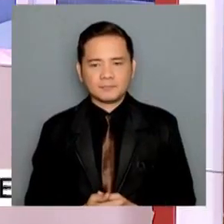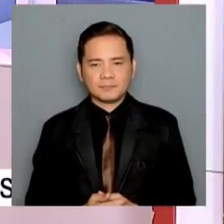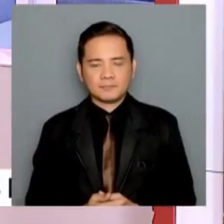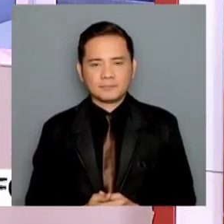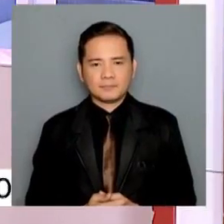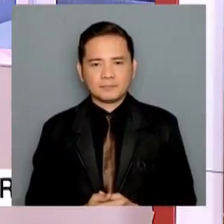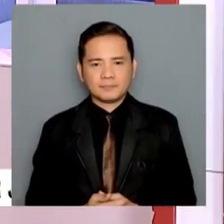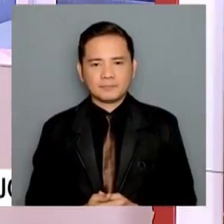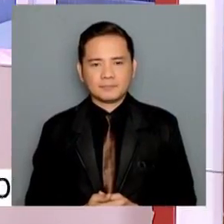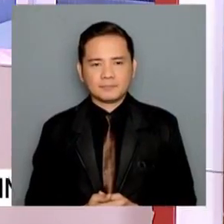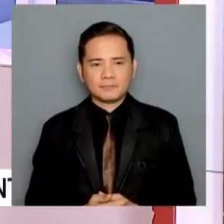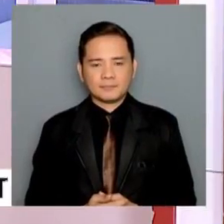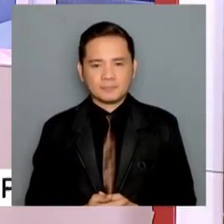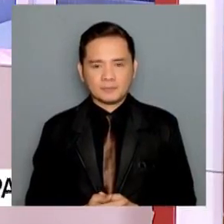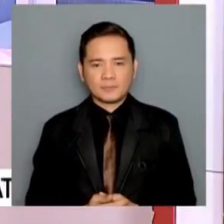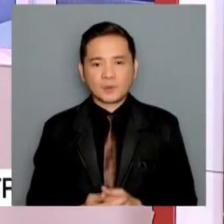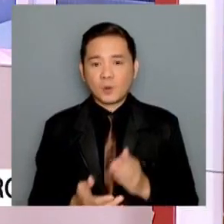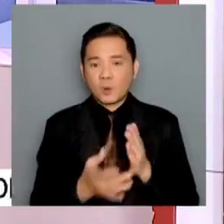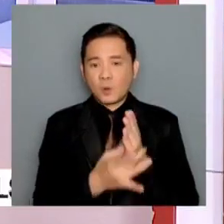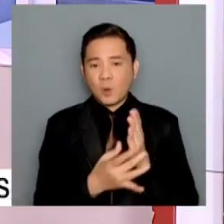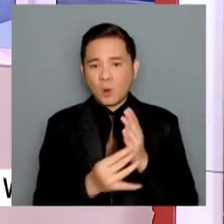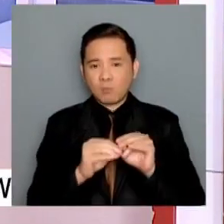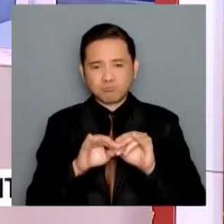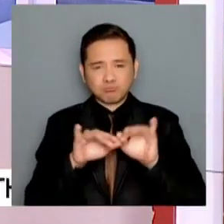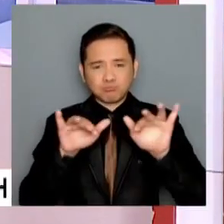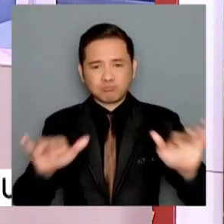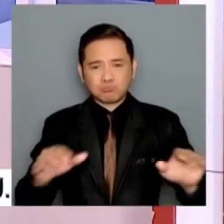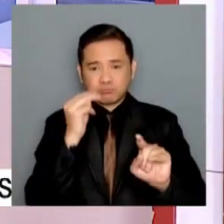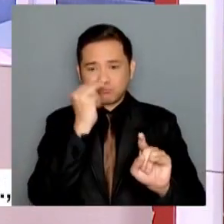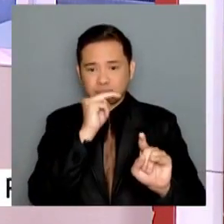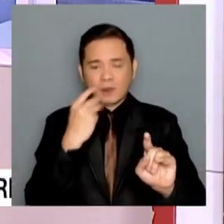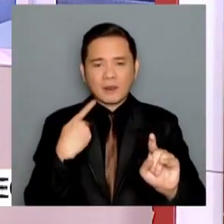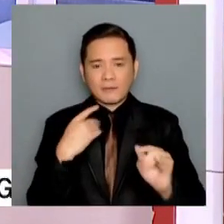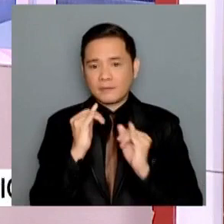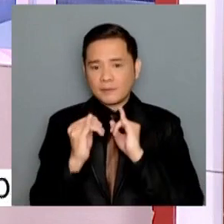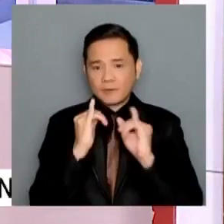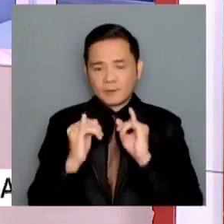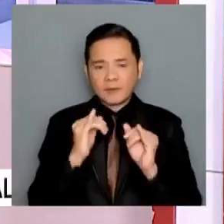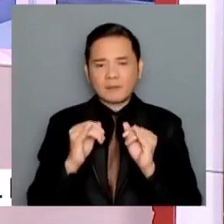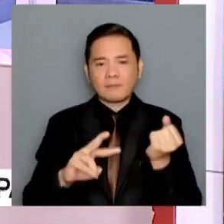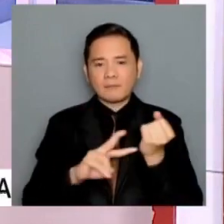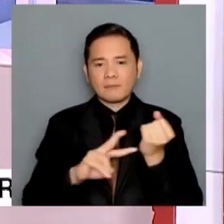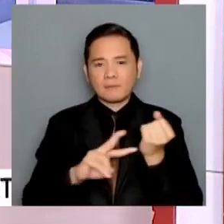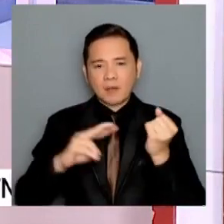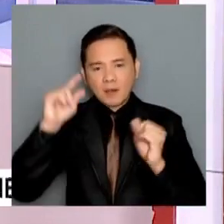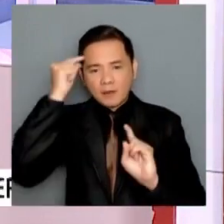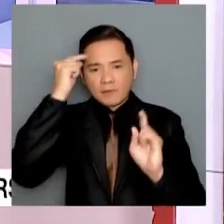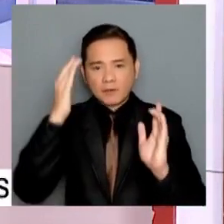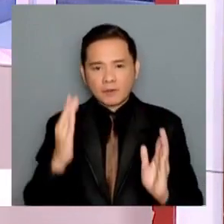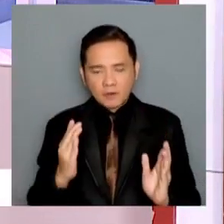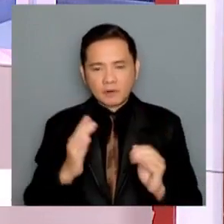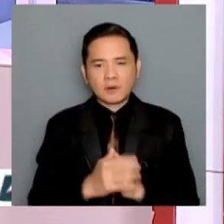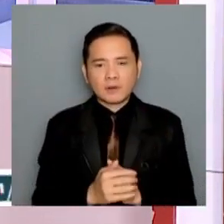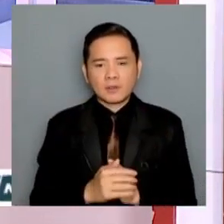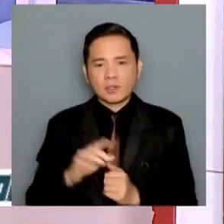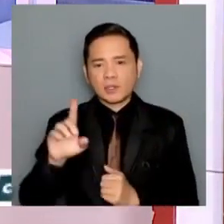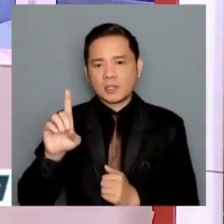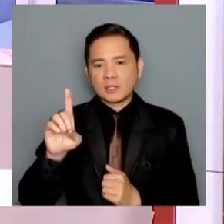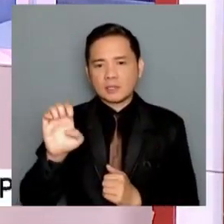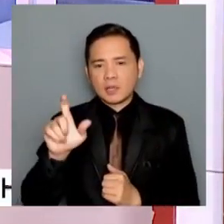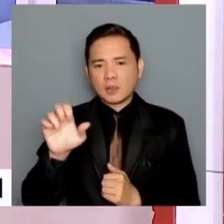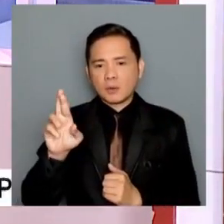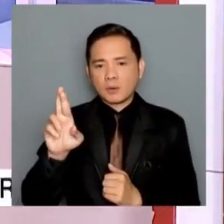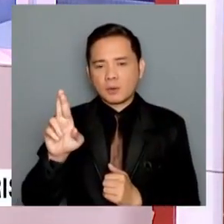Now for more on the massive oil spill in Oriental Mindoro, we are joined by Governor Umerlito Dolor. Good afternoon, Governor Dolor, and welcome to